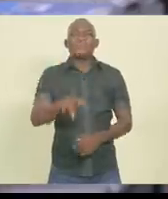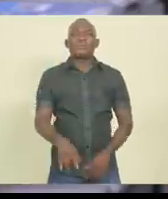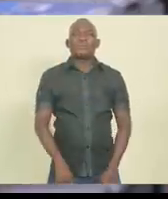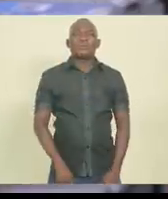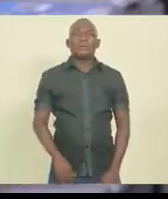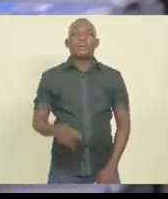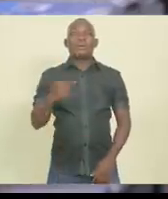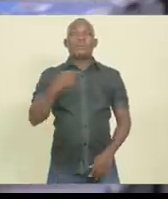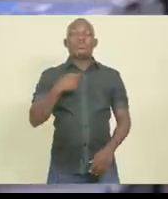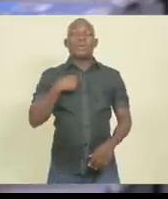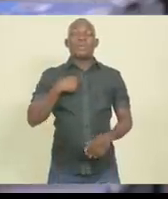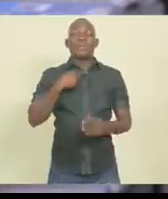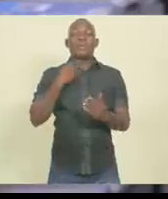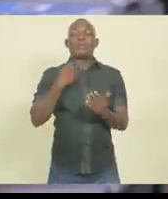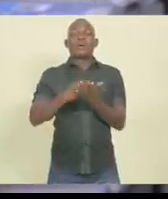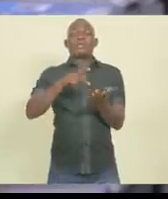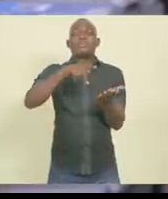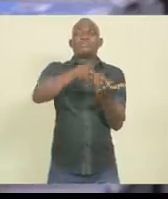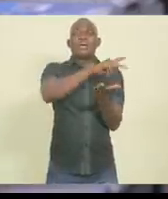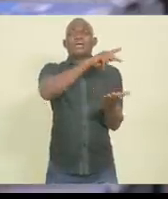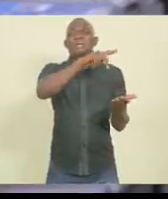And I have been paying my dues